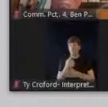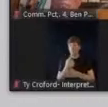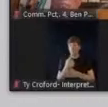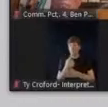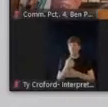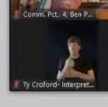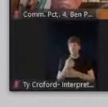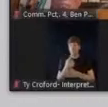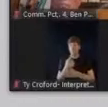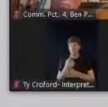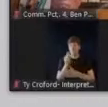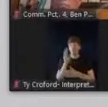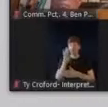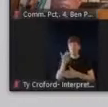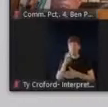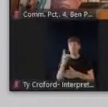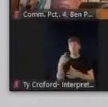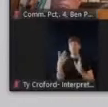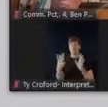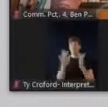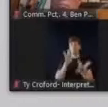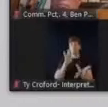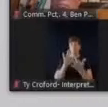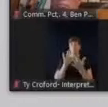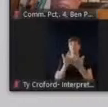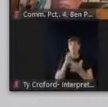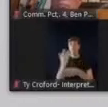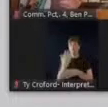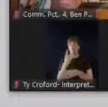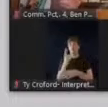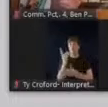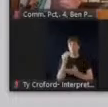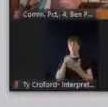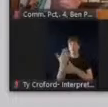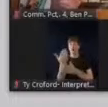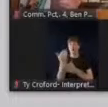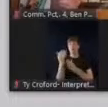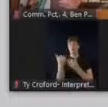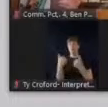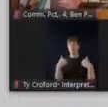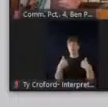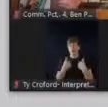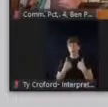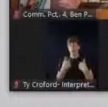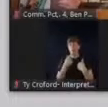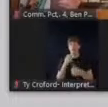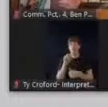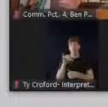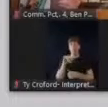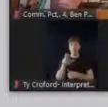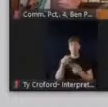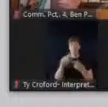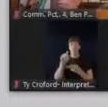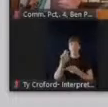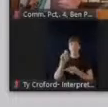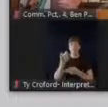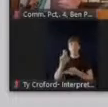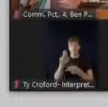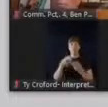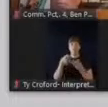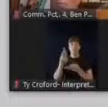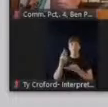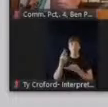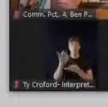to reach the areas in need, this would cover over 1,500 animals. They would receive spay, neuter, and microchip. And